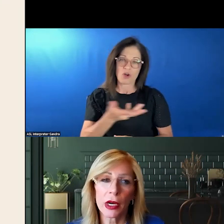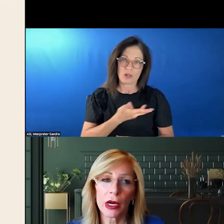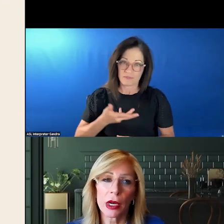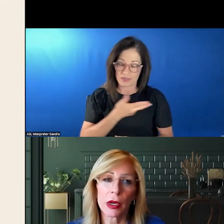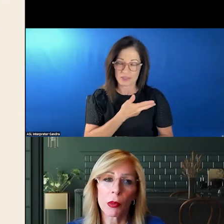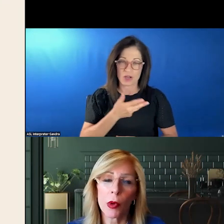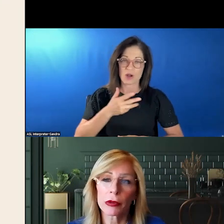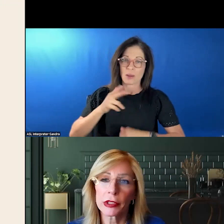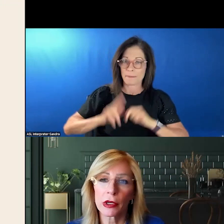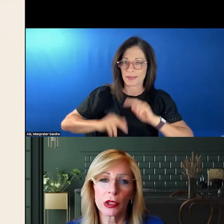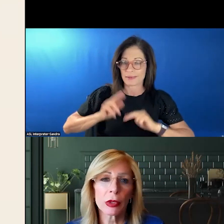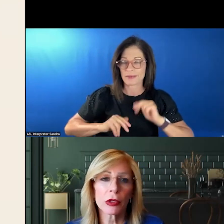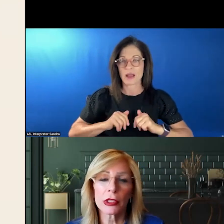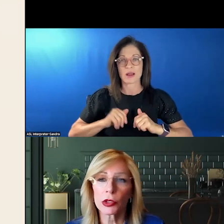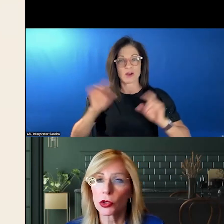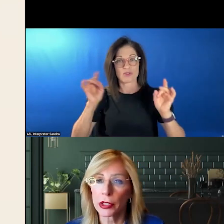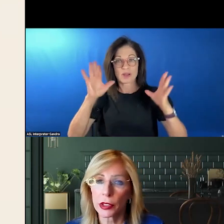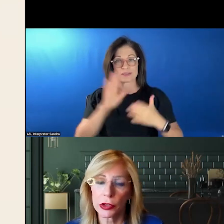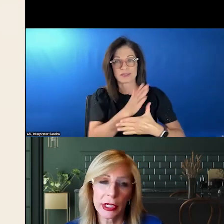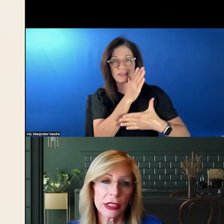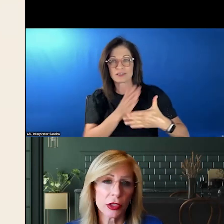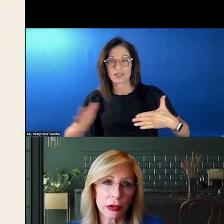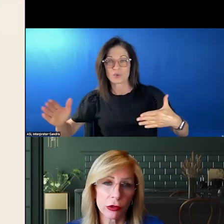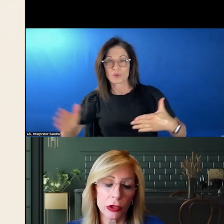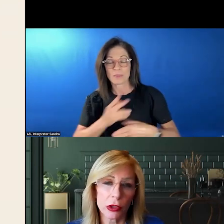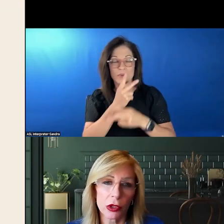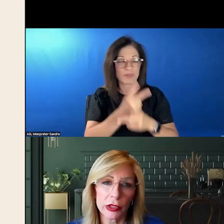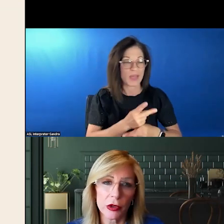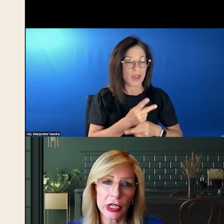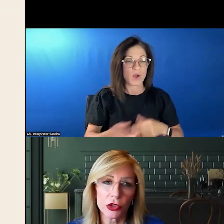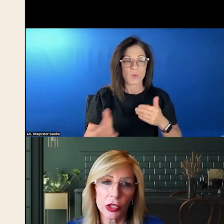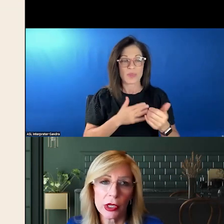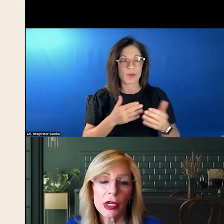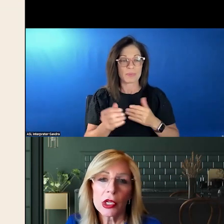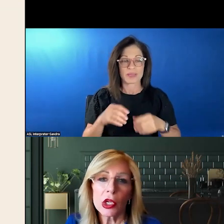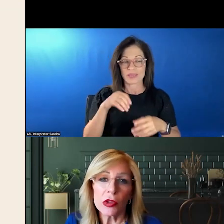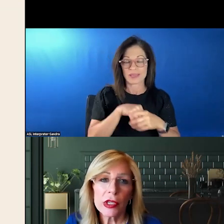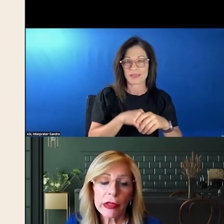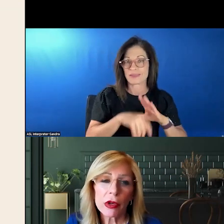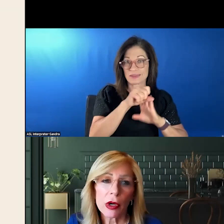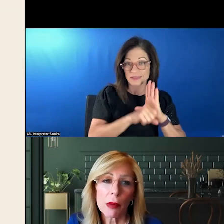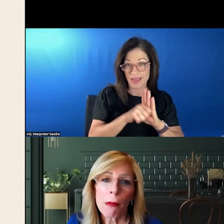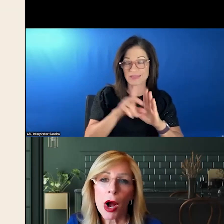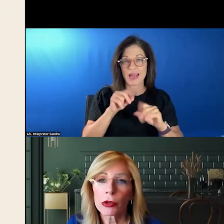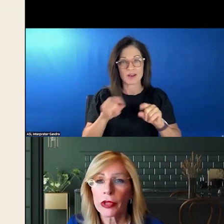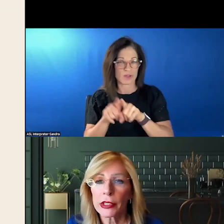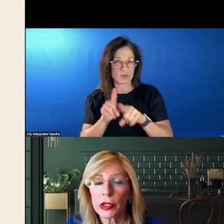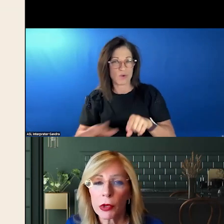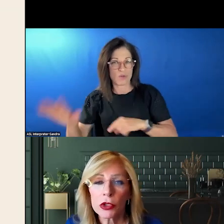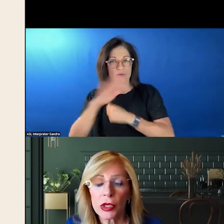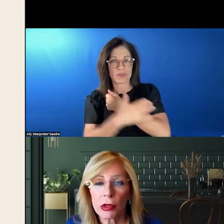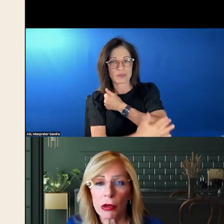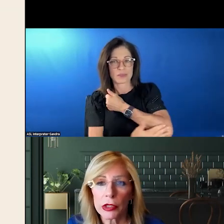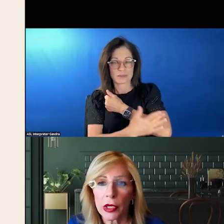of care, whether it's in our communities, across our state, and then, of course, across our nation. The other model that